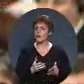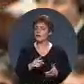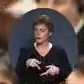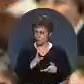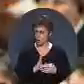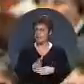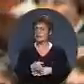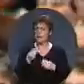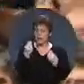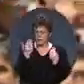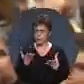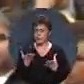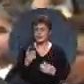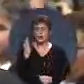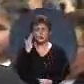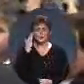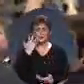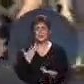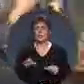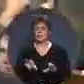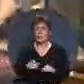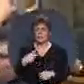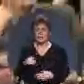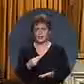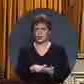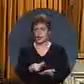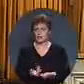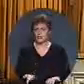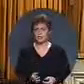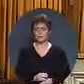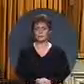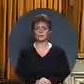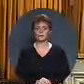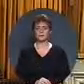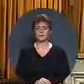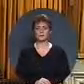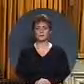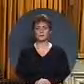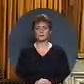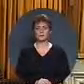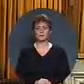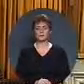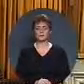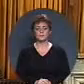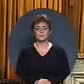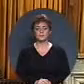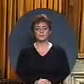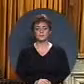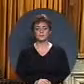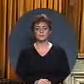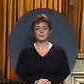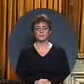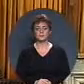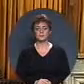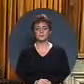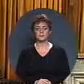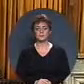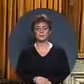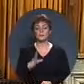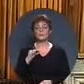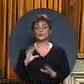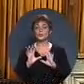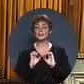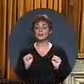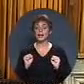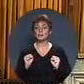can find out where their money's being spent. The Honourable Member for L'Honorable Député de Laval. The Honourable Member for